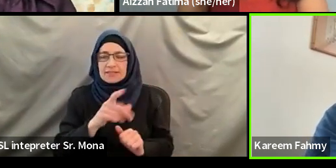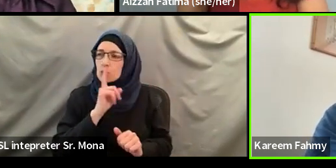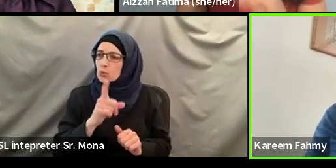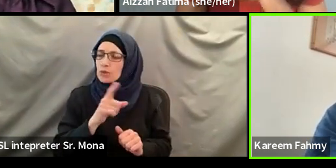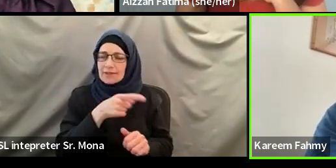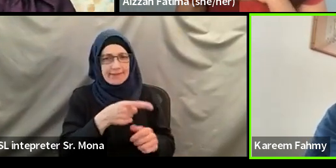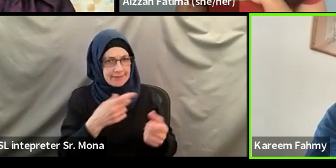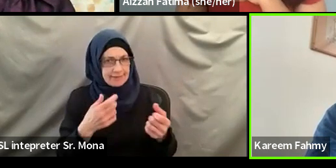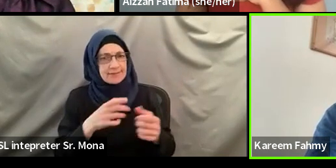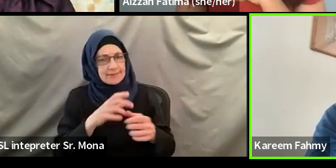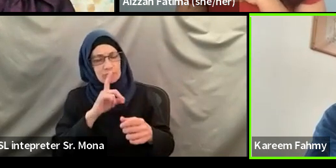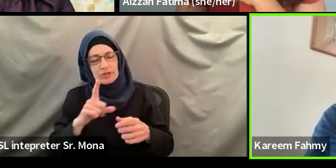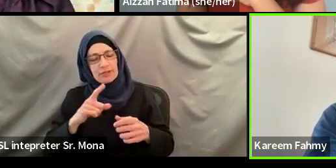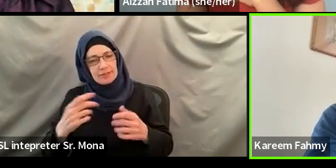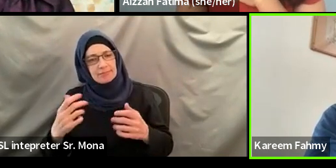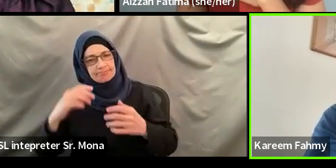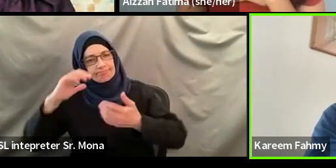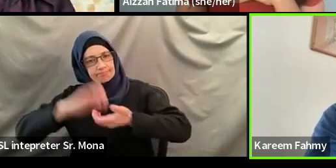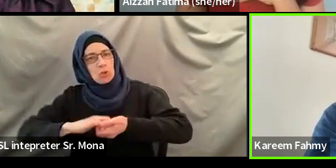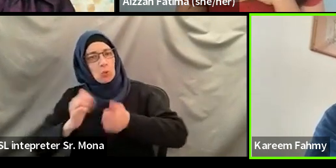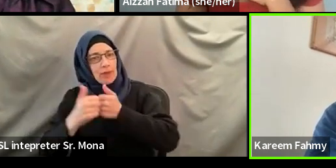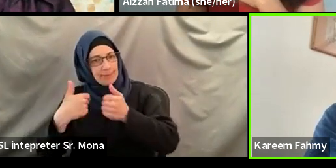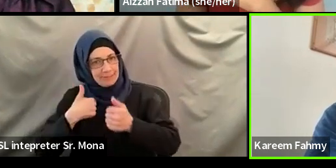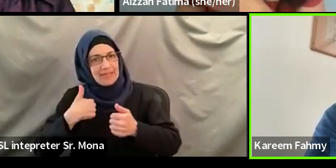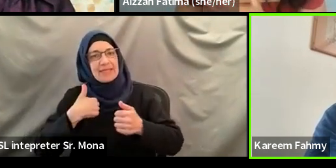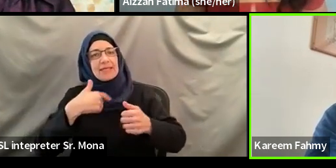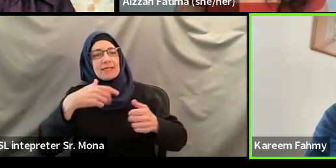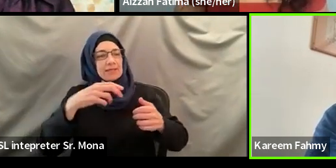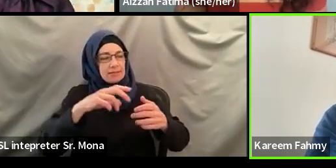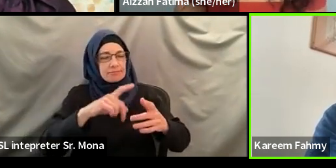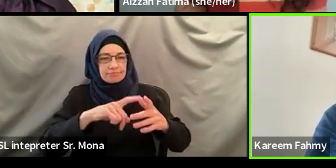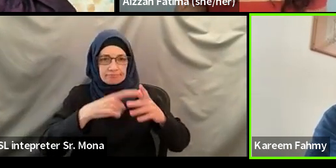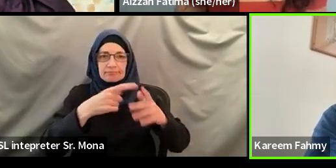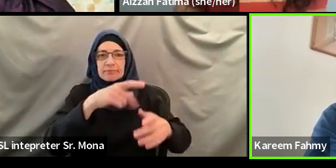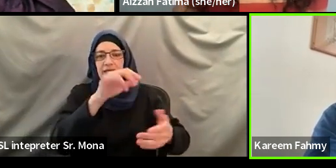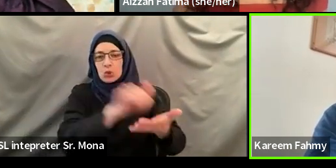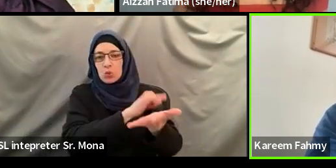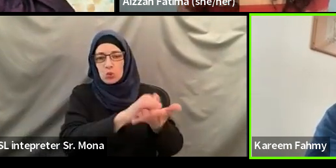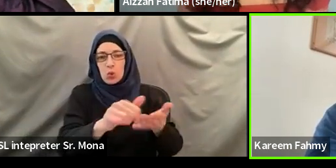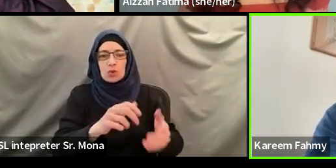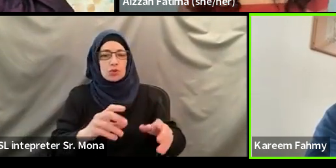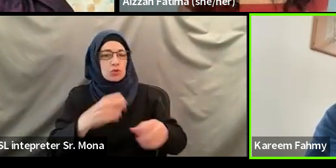the initiative with me in New York to create a drop-in space for